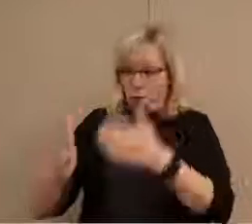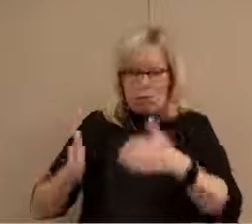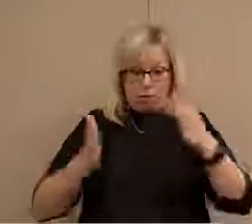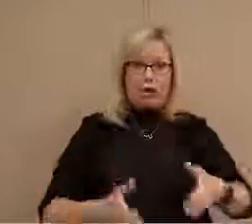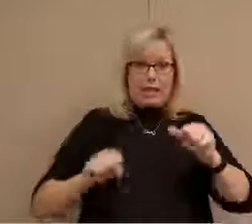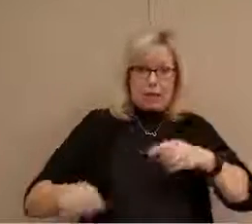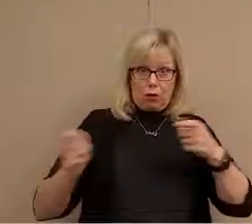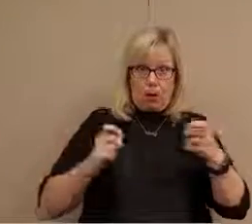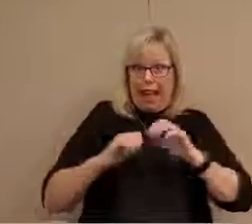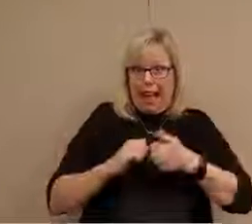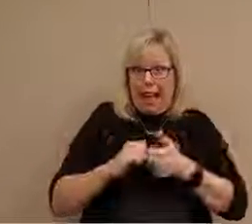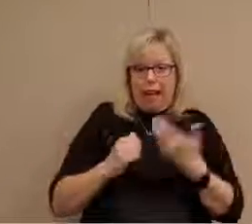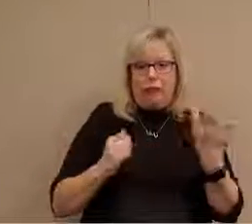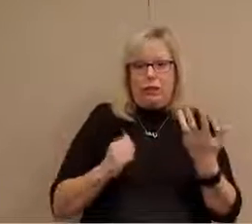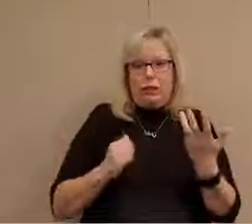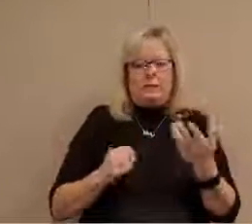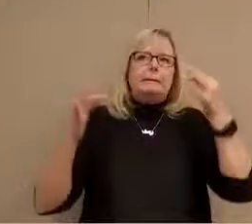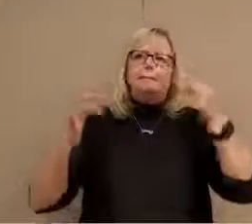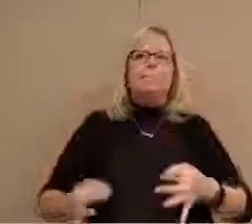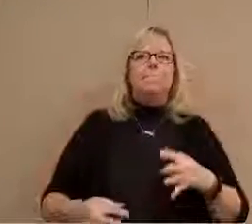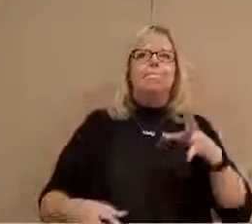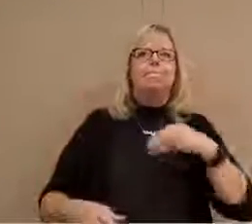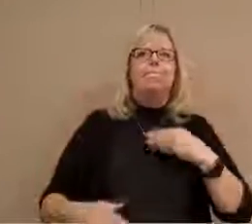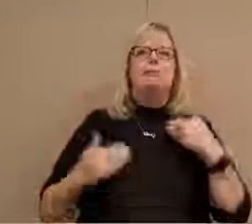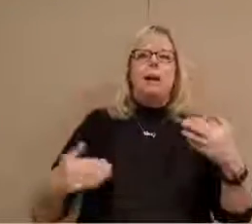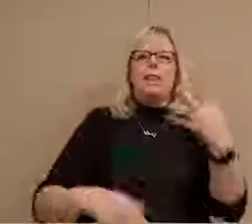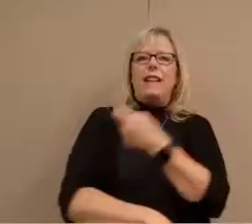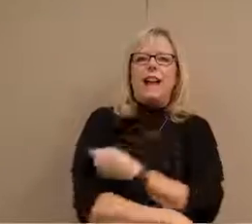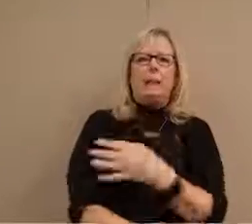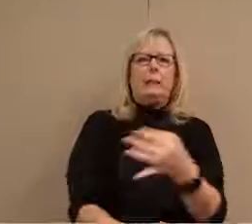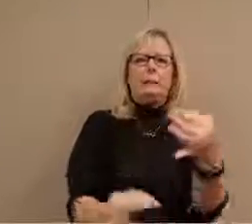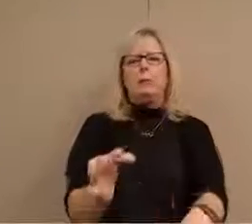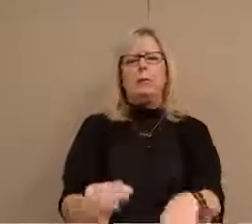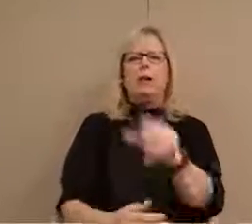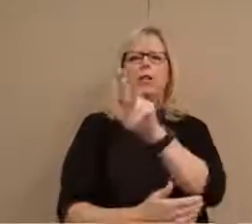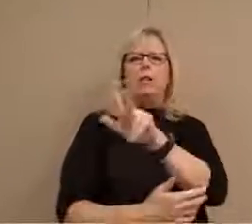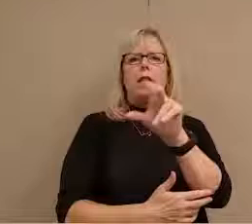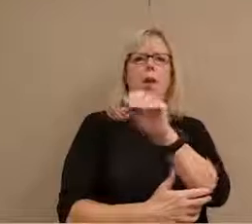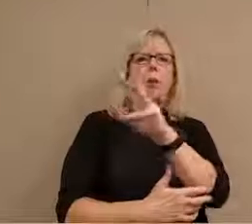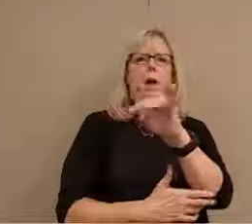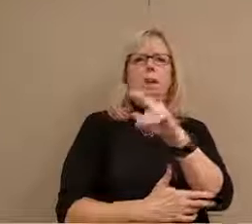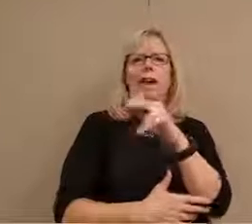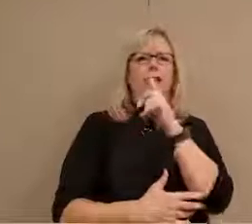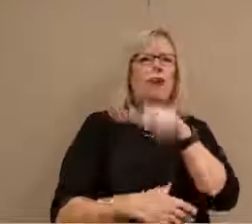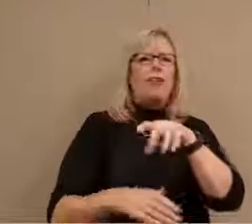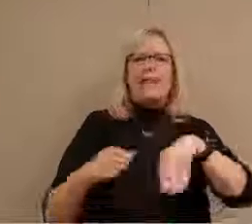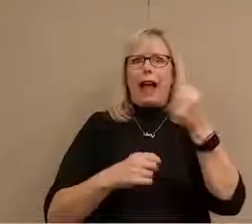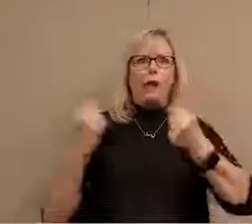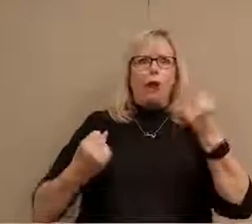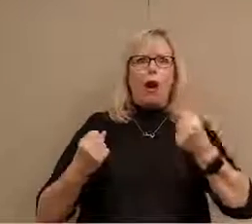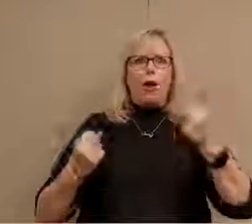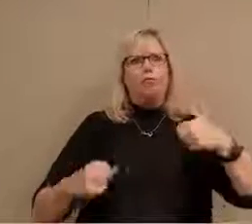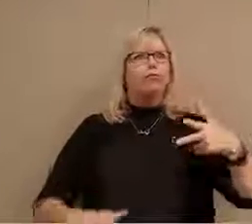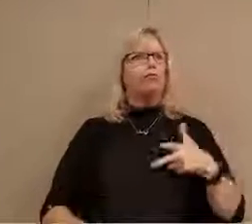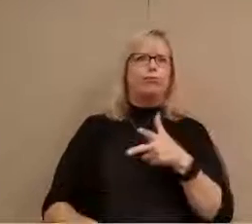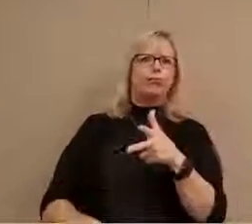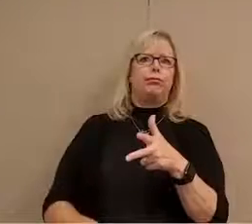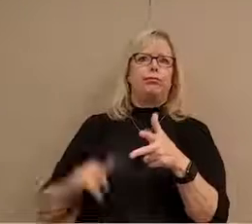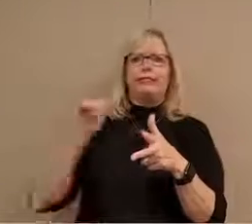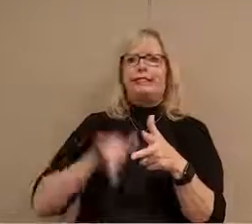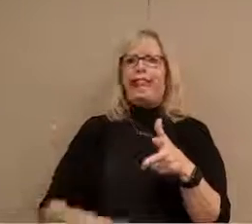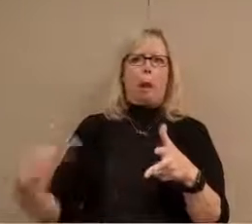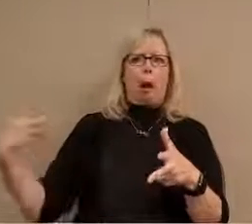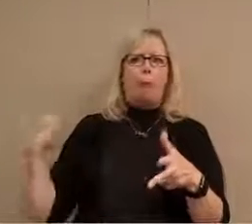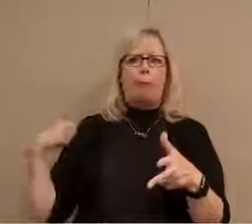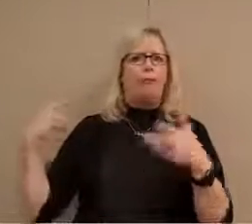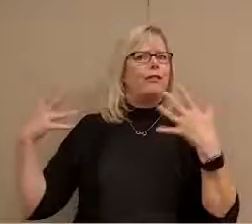control that by just making that decision to go get it, and it's easy. 330 West Main, you don't even have to get out of your vehicle. You just go there